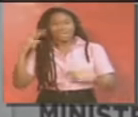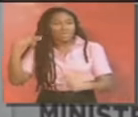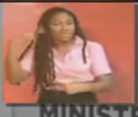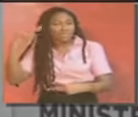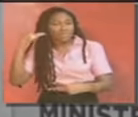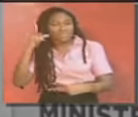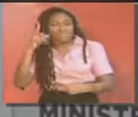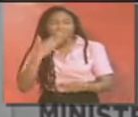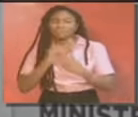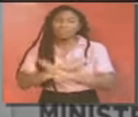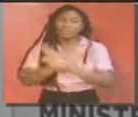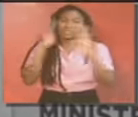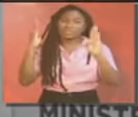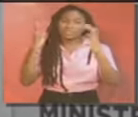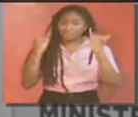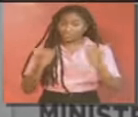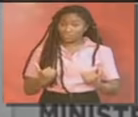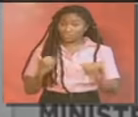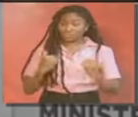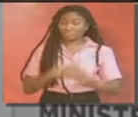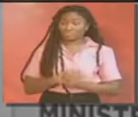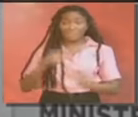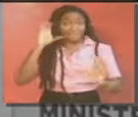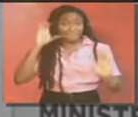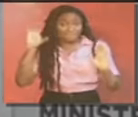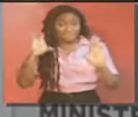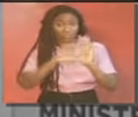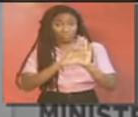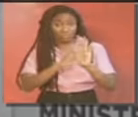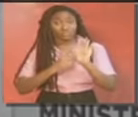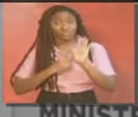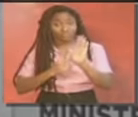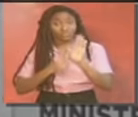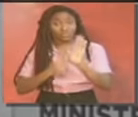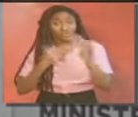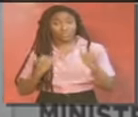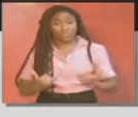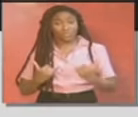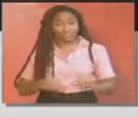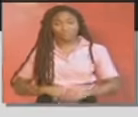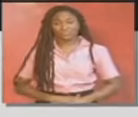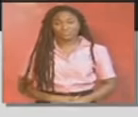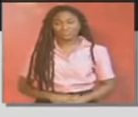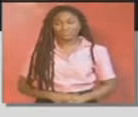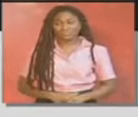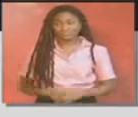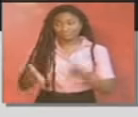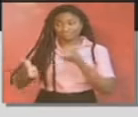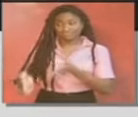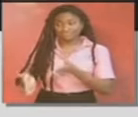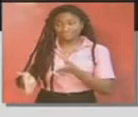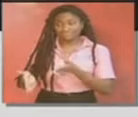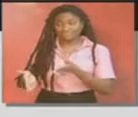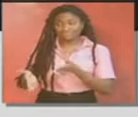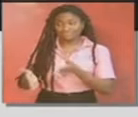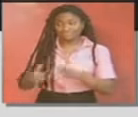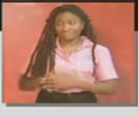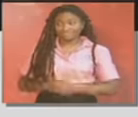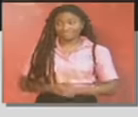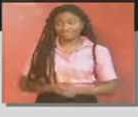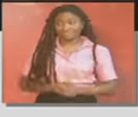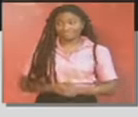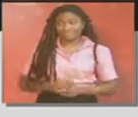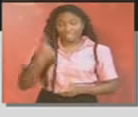public. I'd like to go straight into my slides. We can actually skip directly to the second slide. The epidemiological update